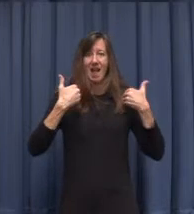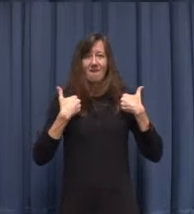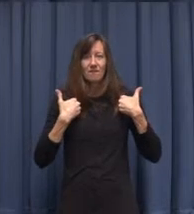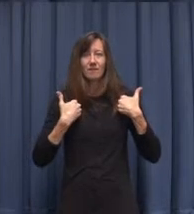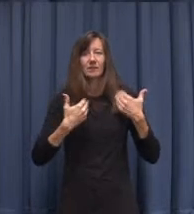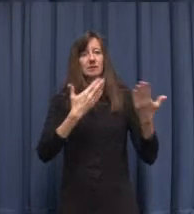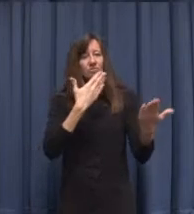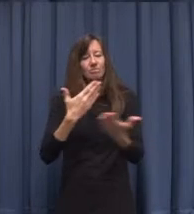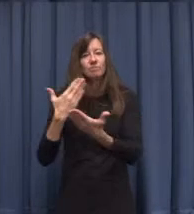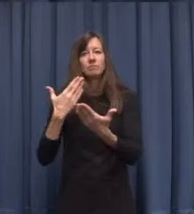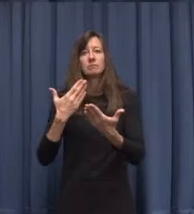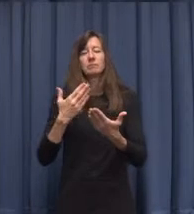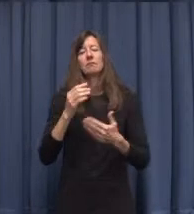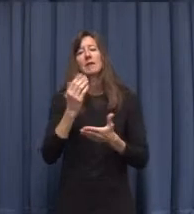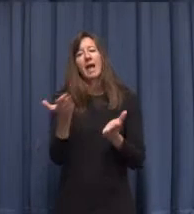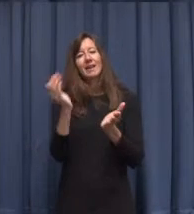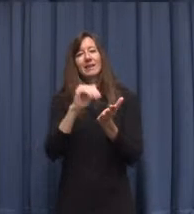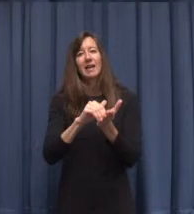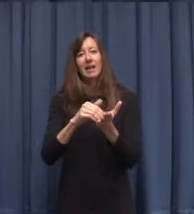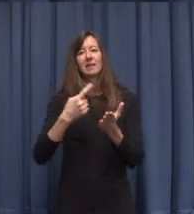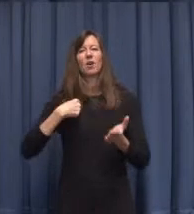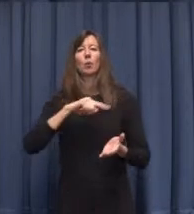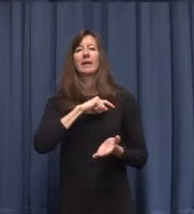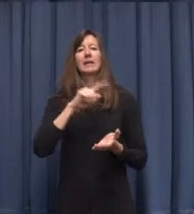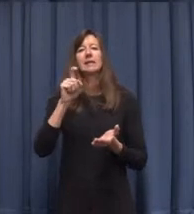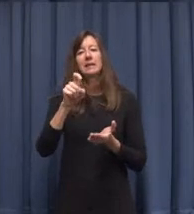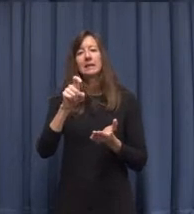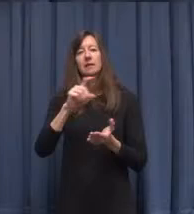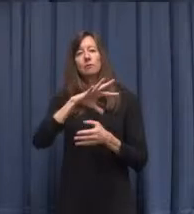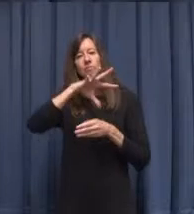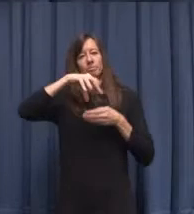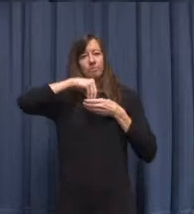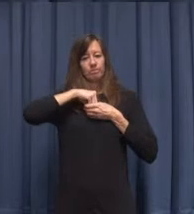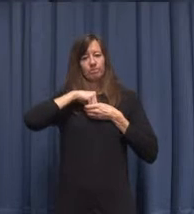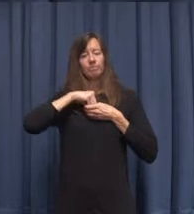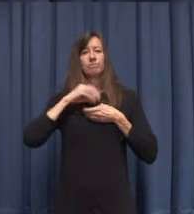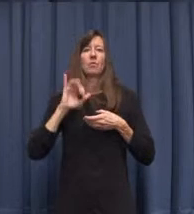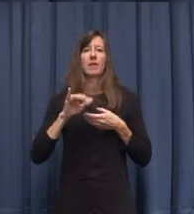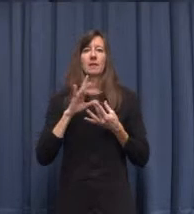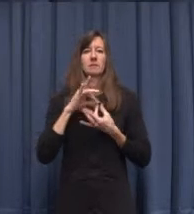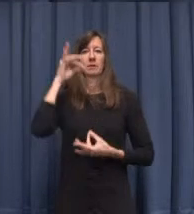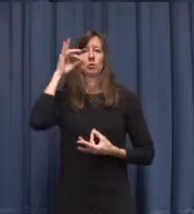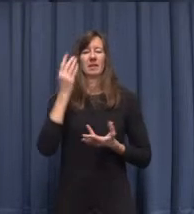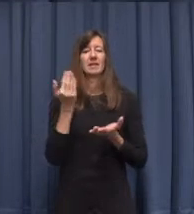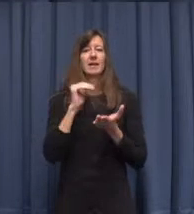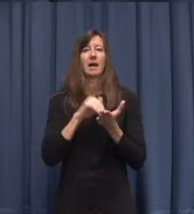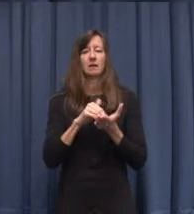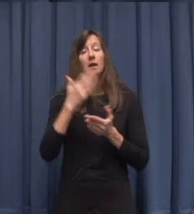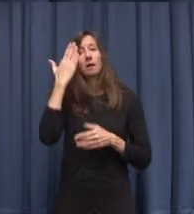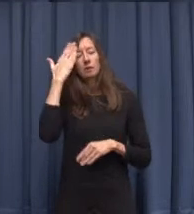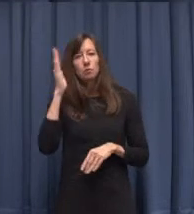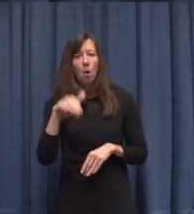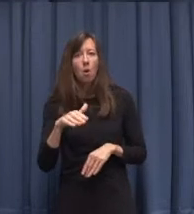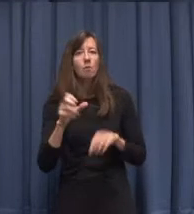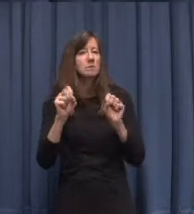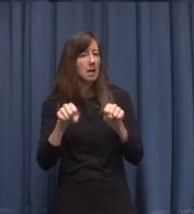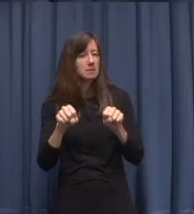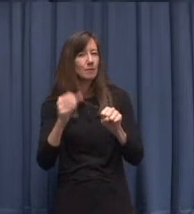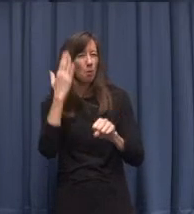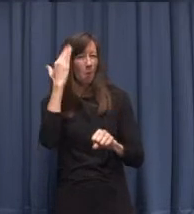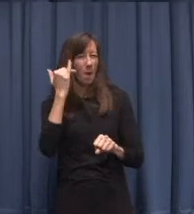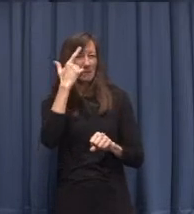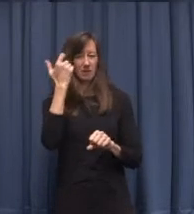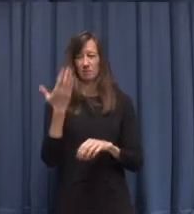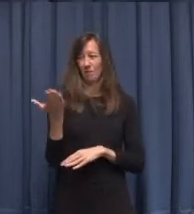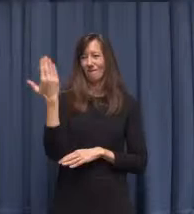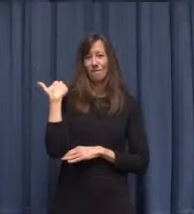same spirit, and I know we can because we all did it before, if we can rally that same spirit, then we